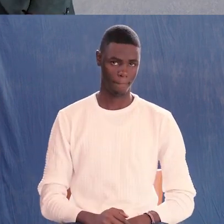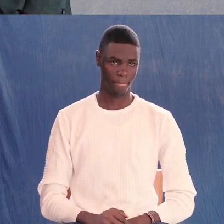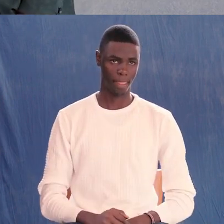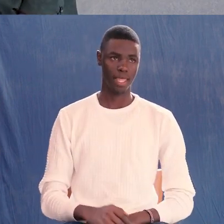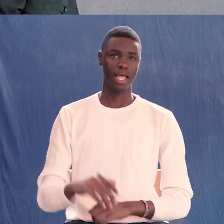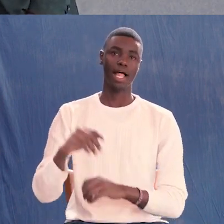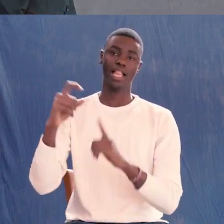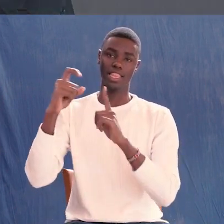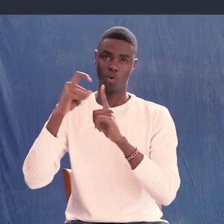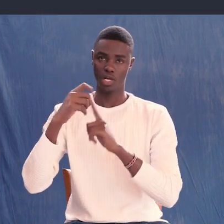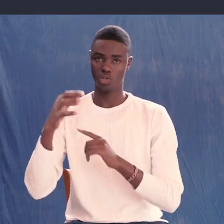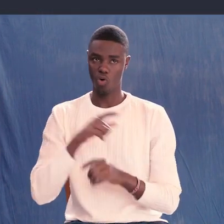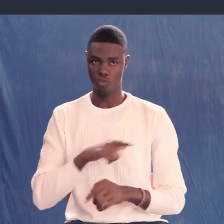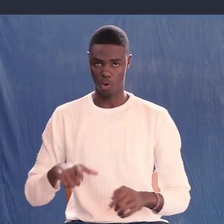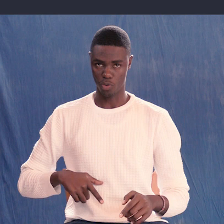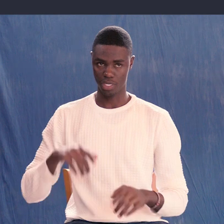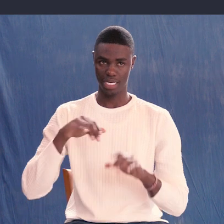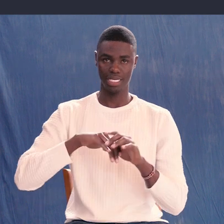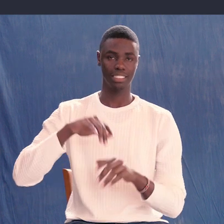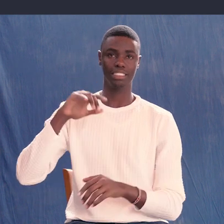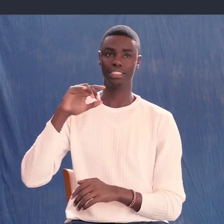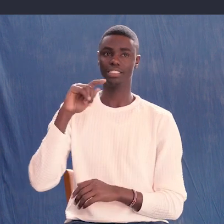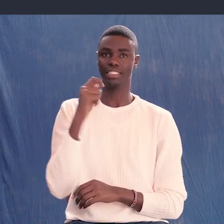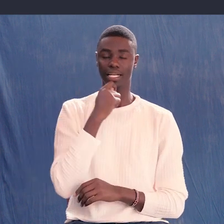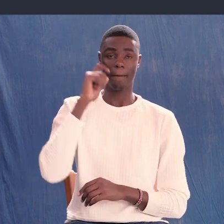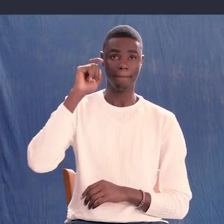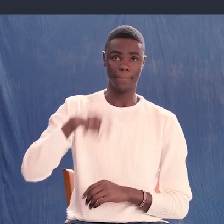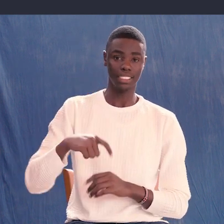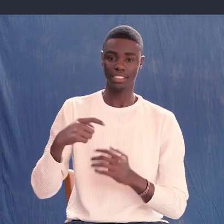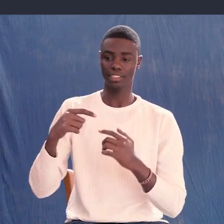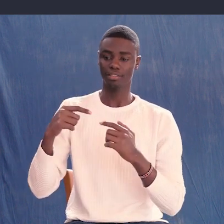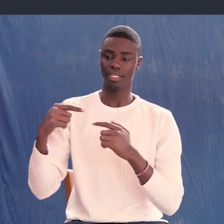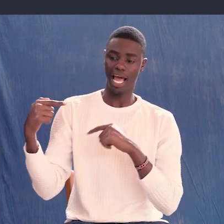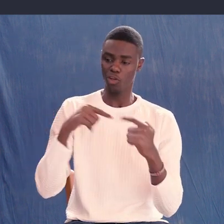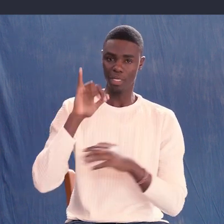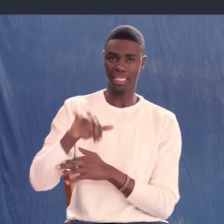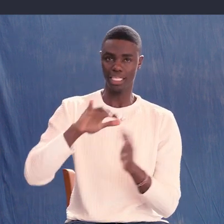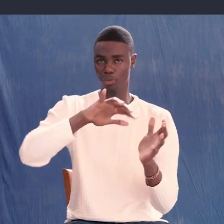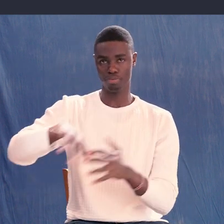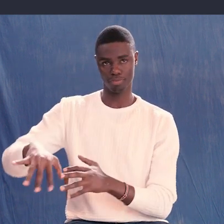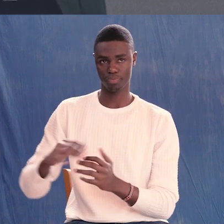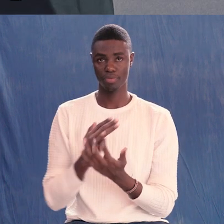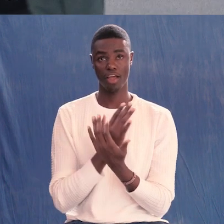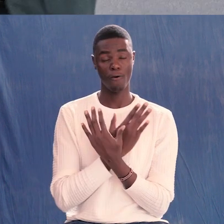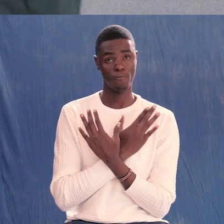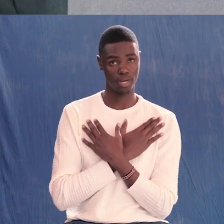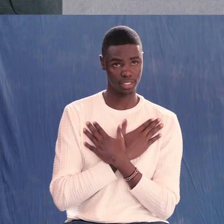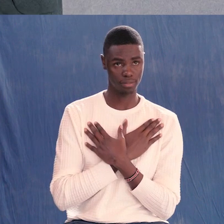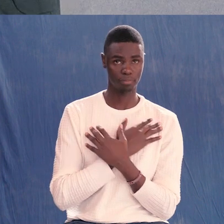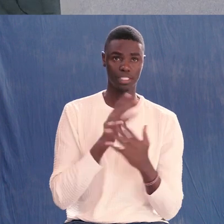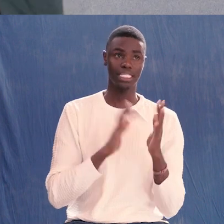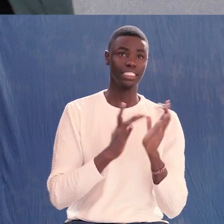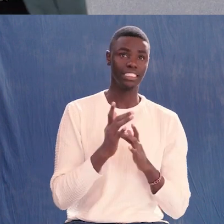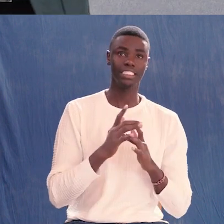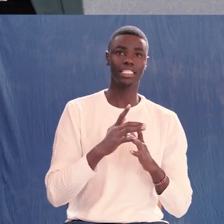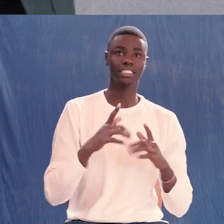The words of our Lord should silence such arguments at once. Friends, Jesus leaves